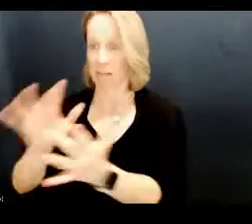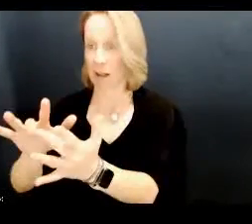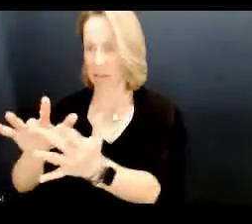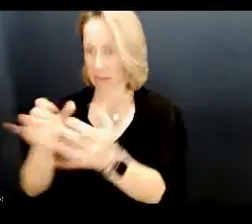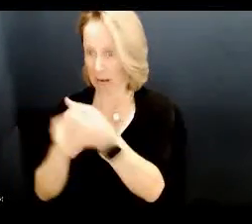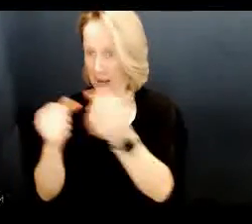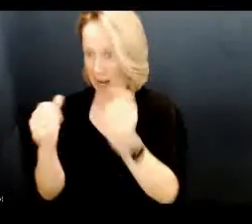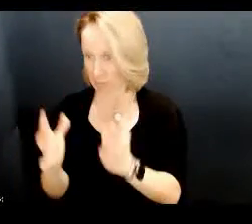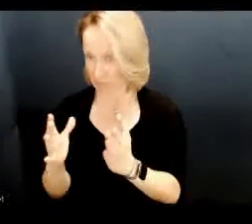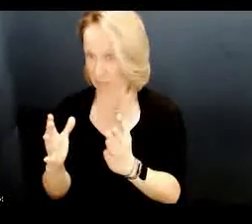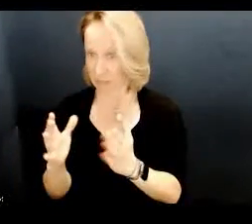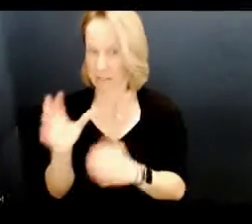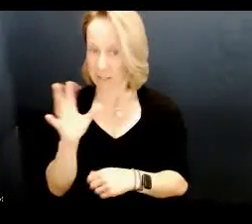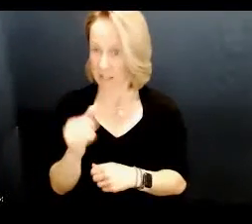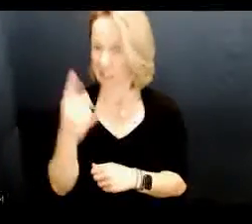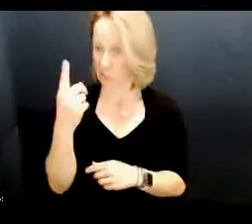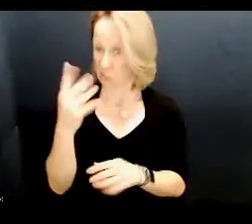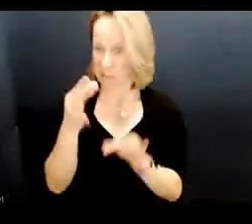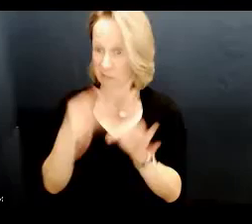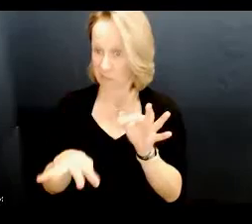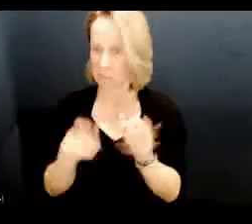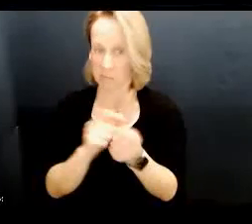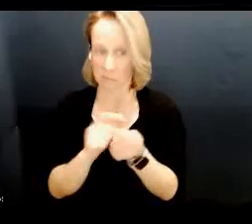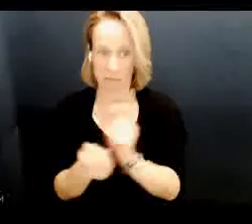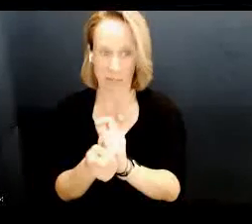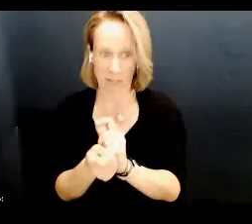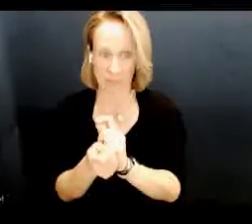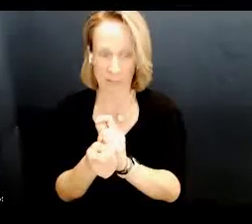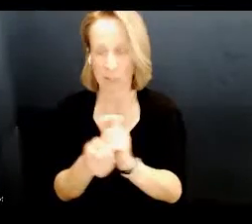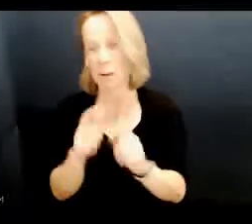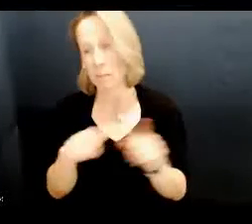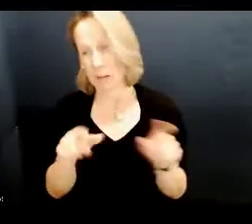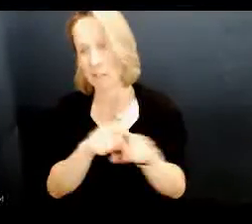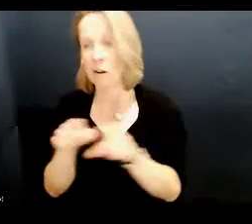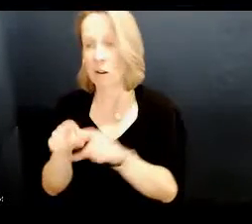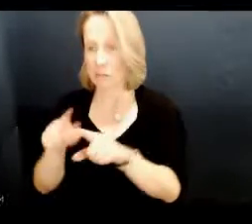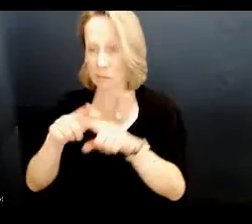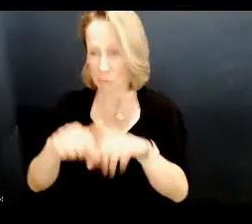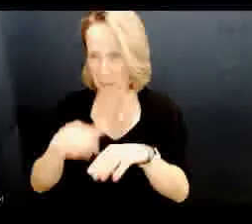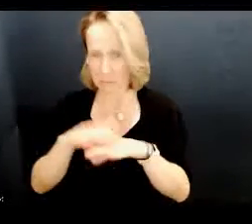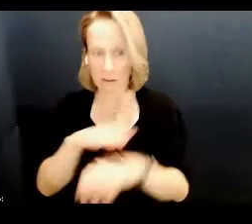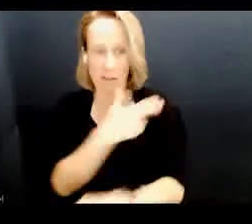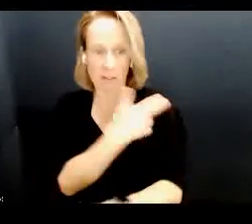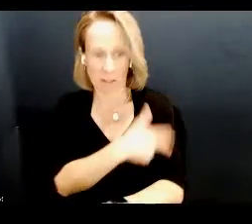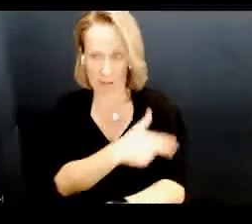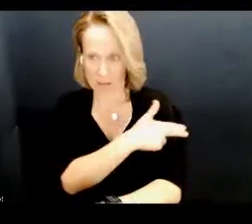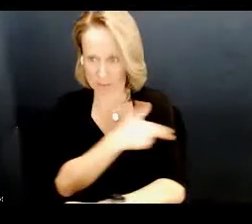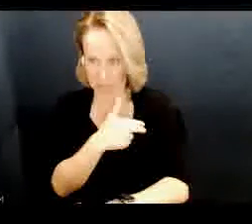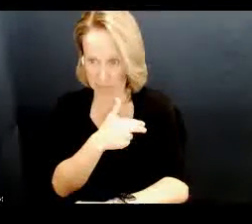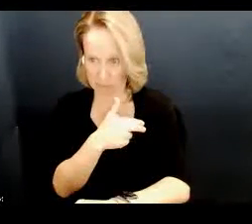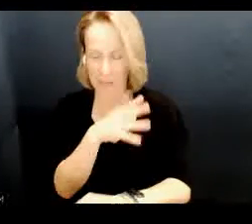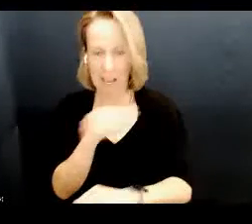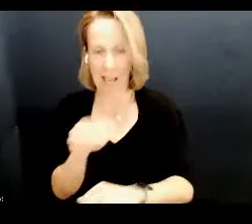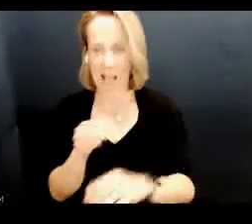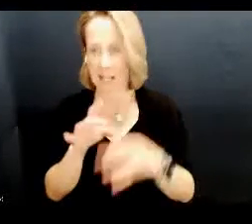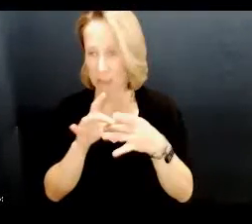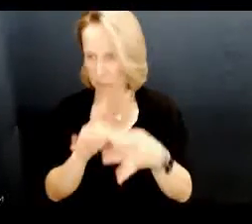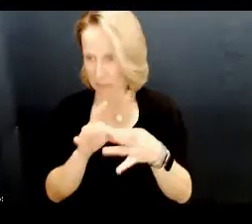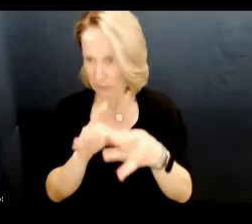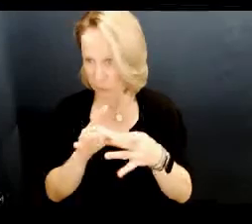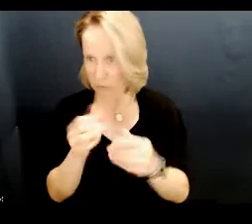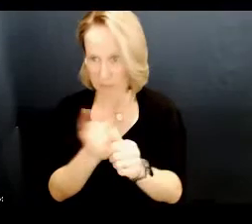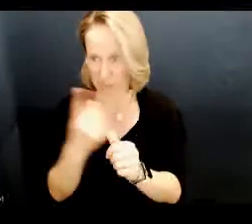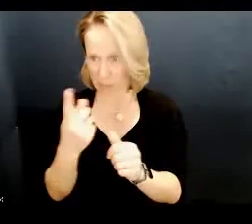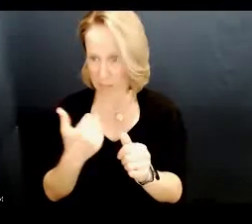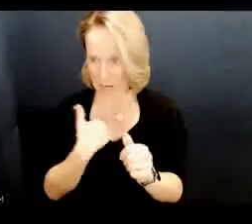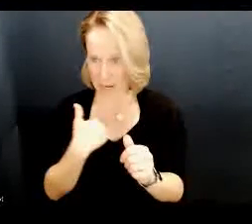I say simple, obviously it's gonna depend on the hospital and all of that and the relationships that you all have. But this